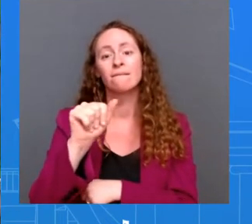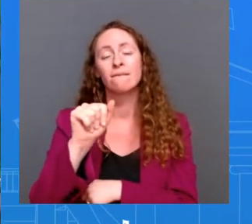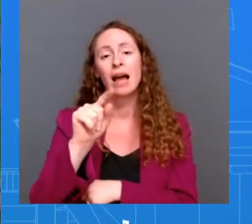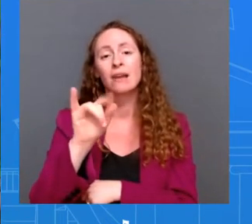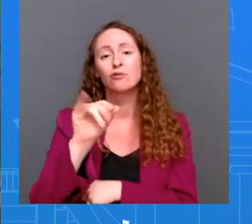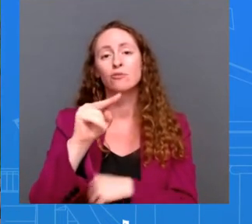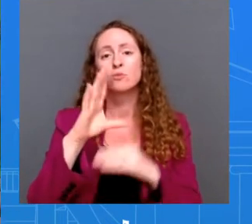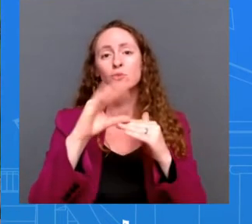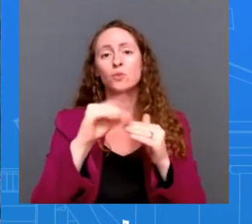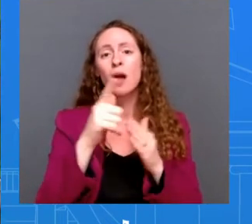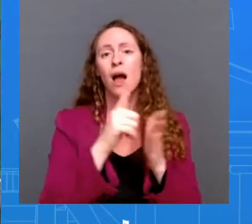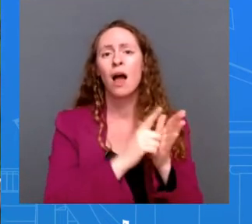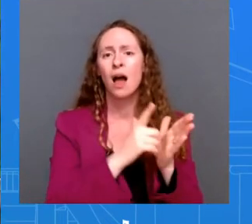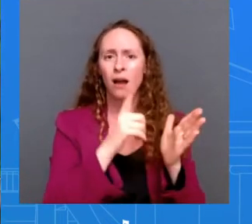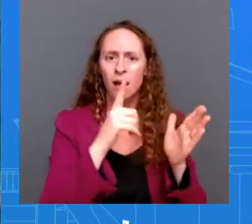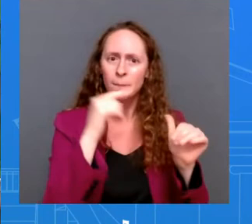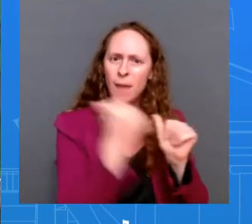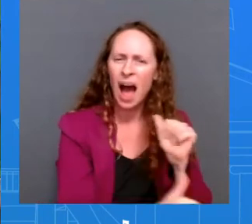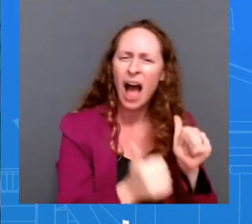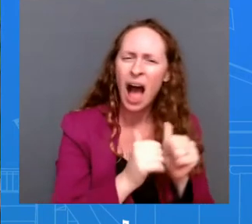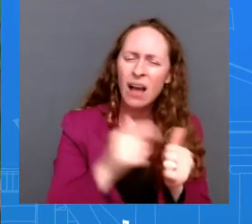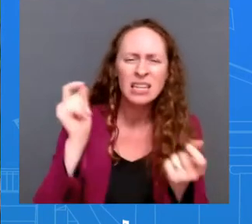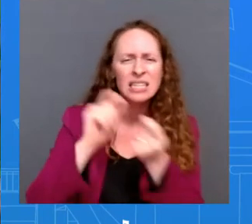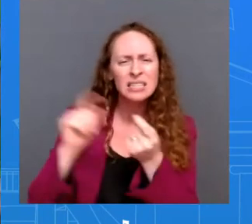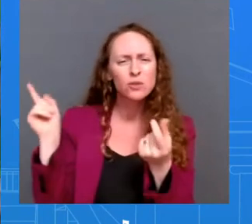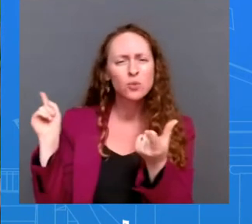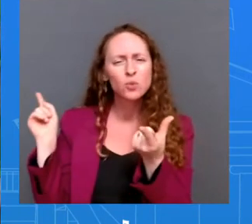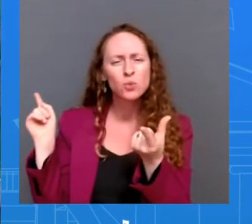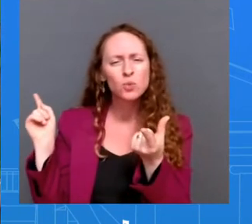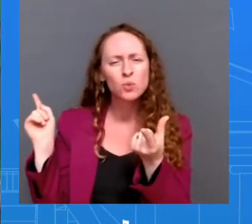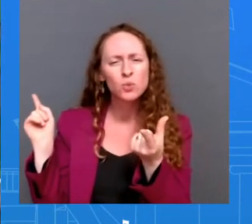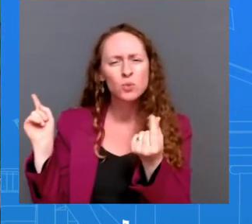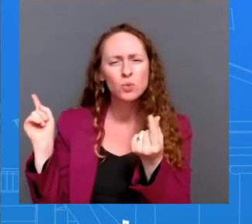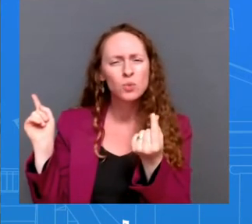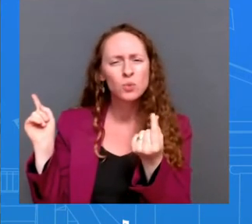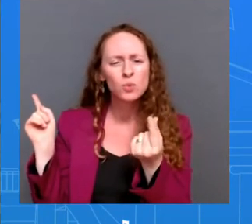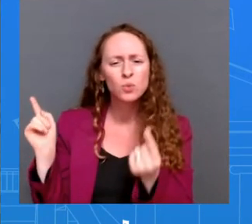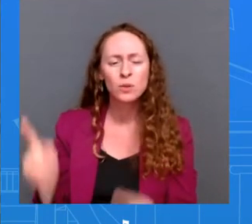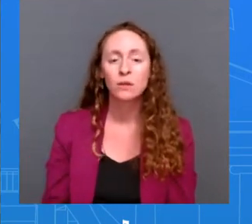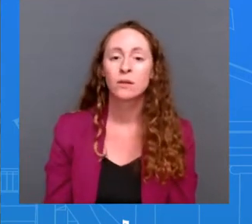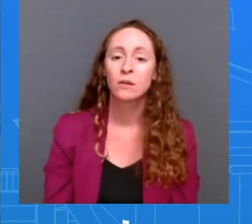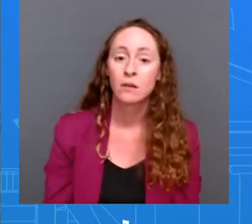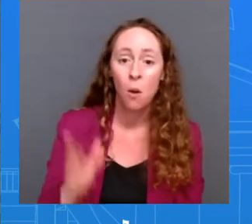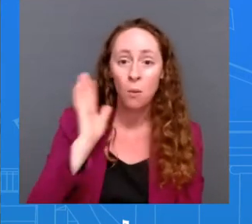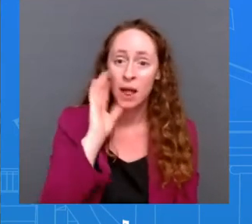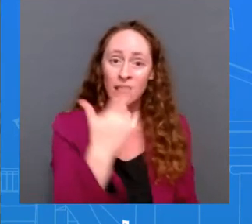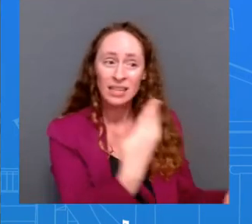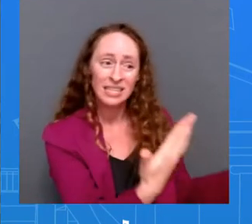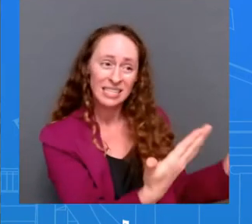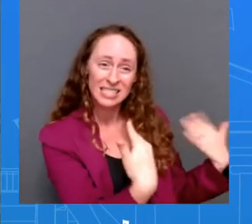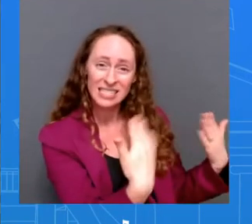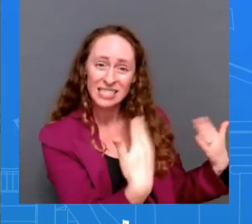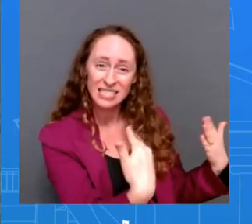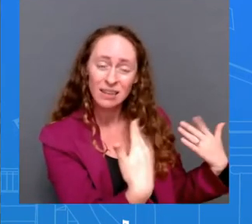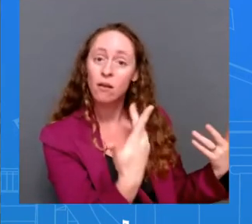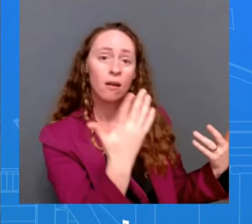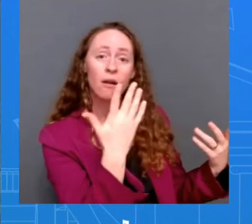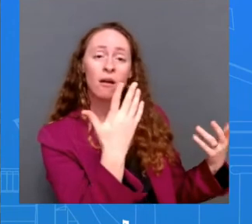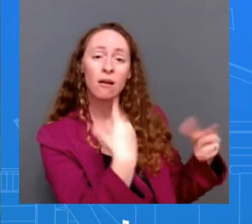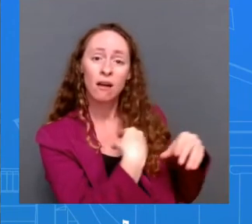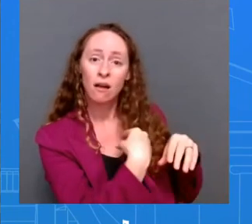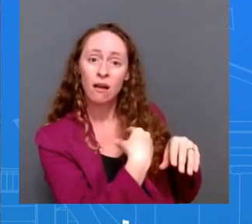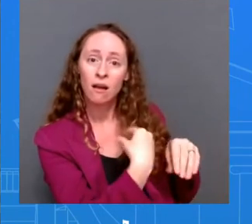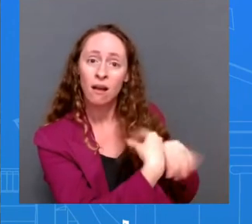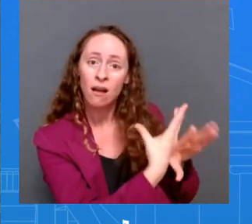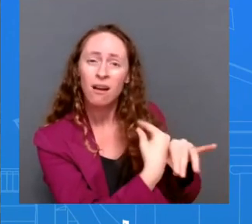the phone? Will he be inviting Senator Sinema here? How does he view his role? Well, I can tell you how he views